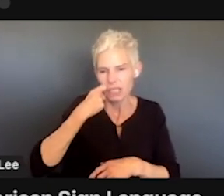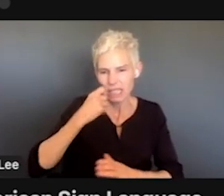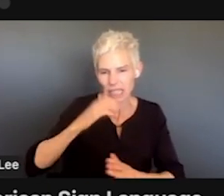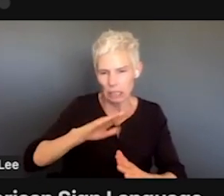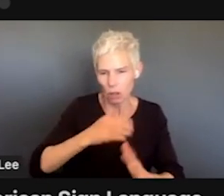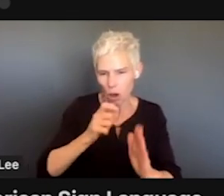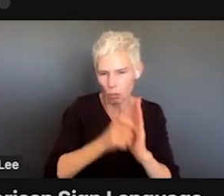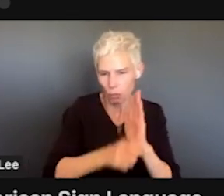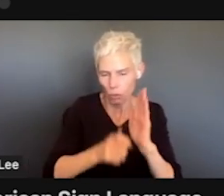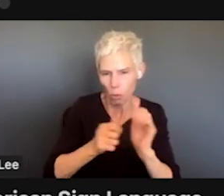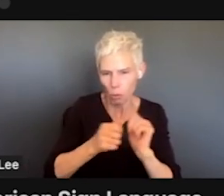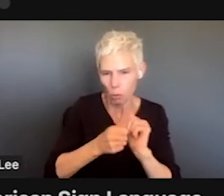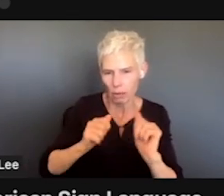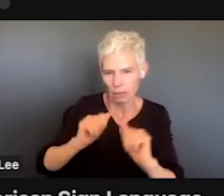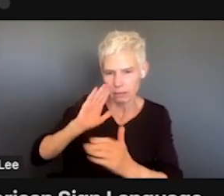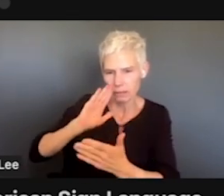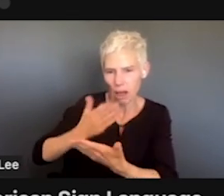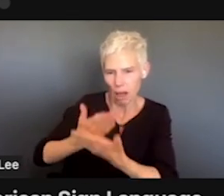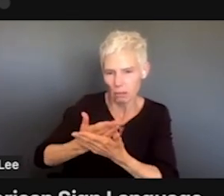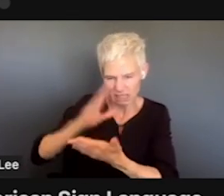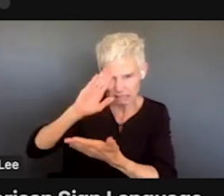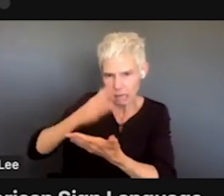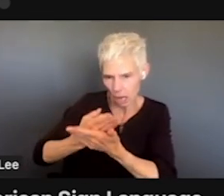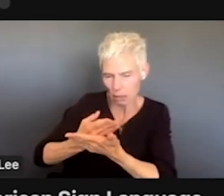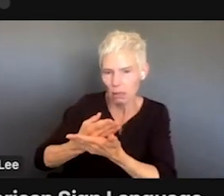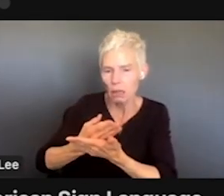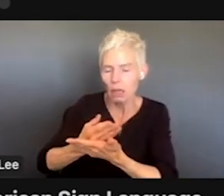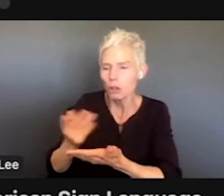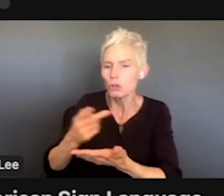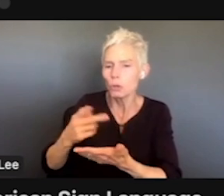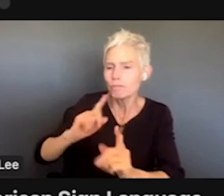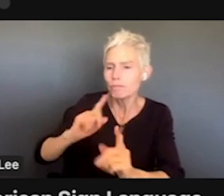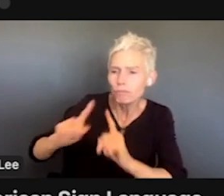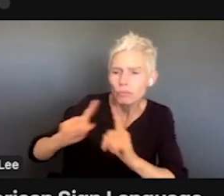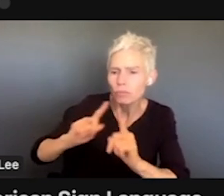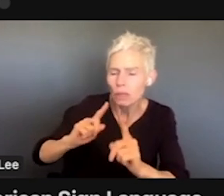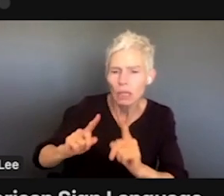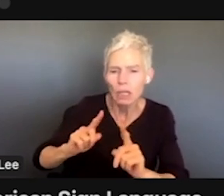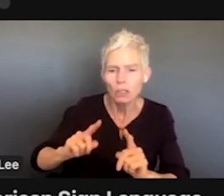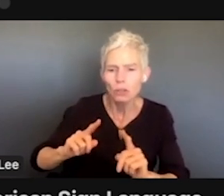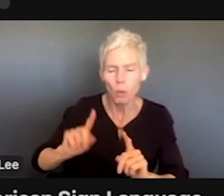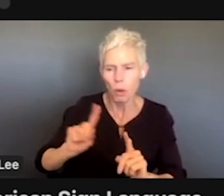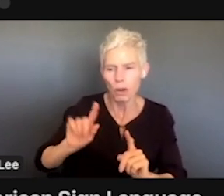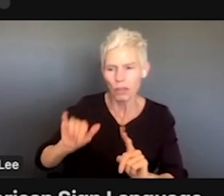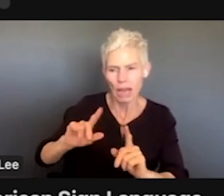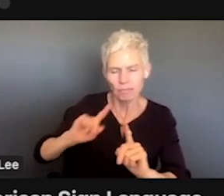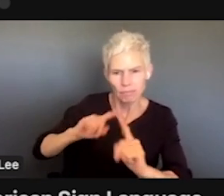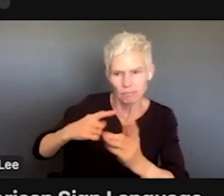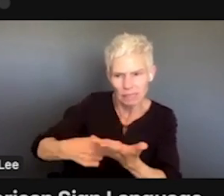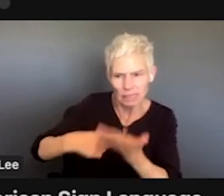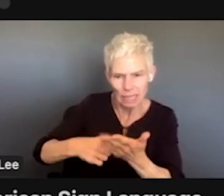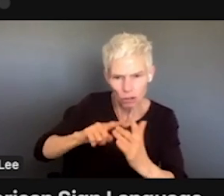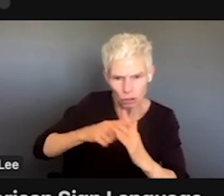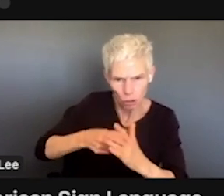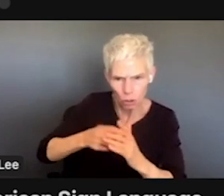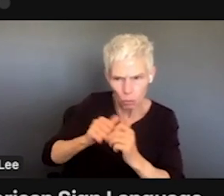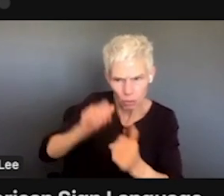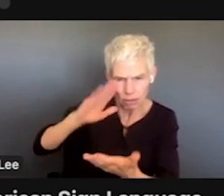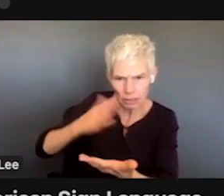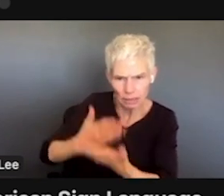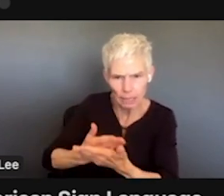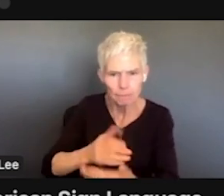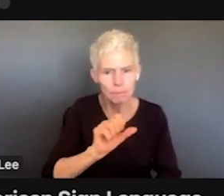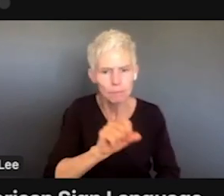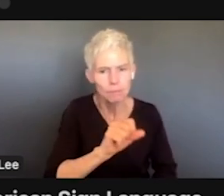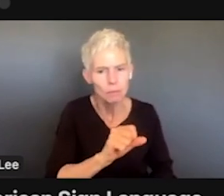as conversations with them about suicide. Can you share where the dialogue began and what the impetus was? Yeah,